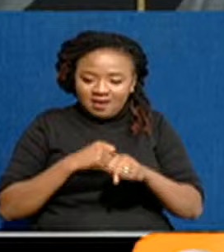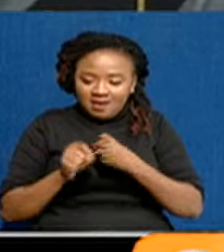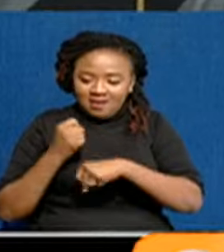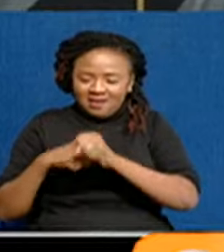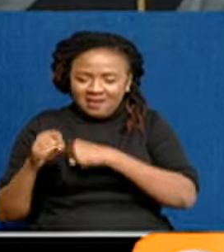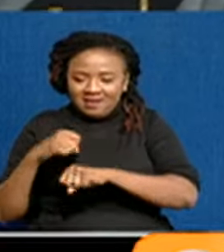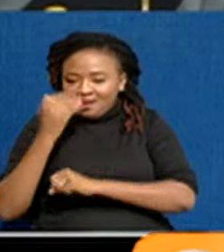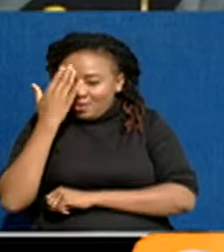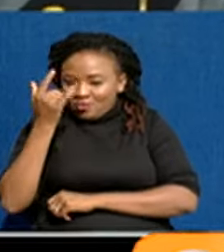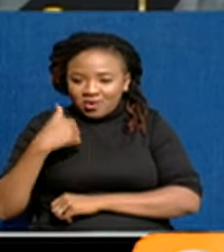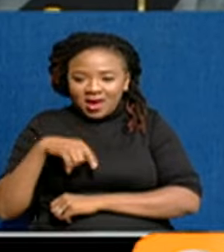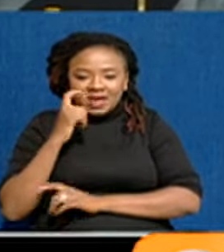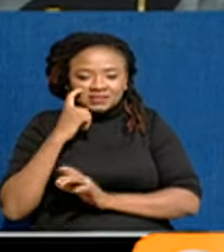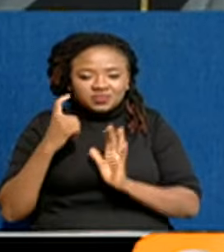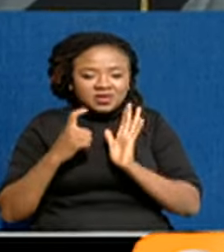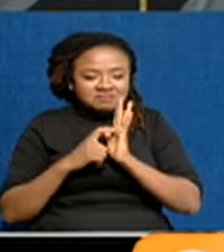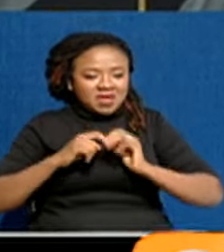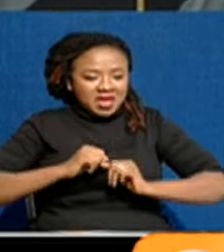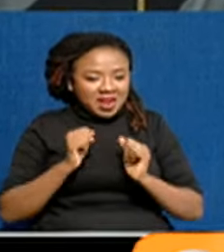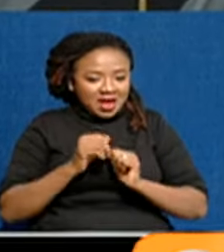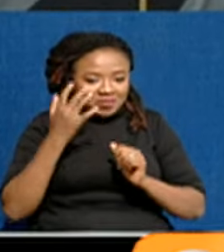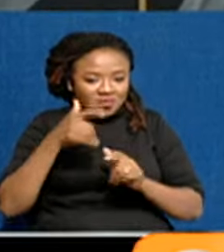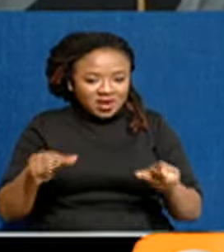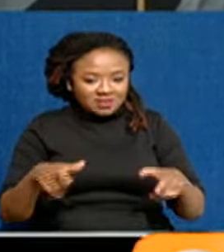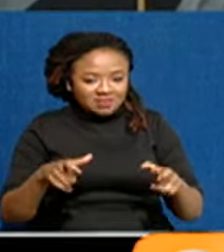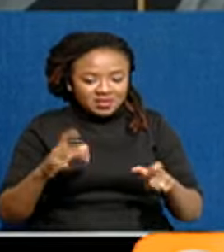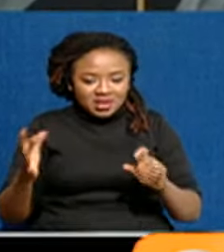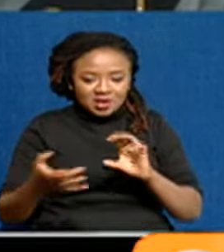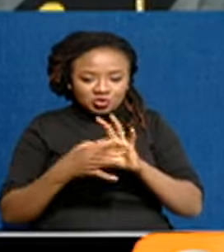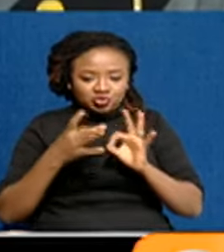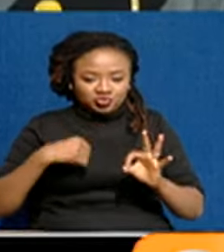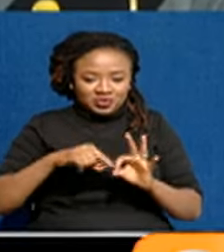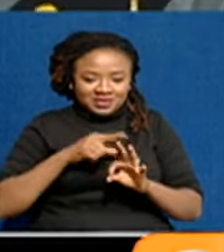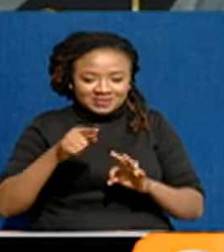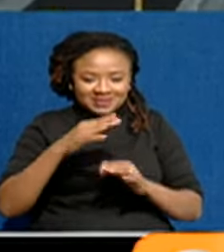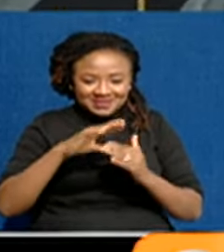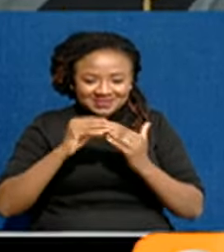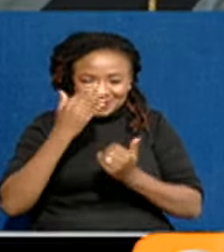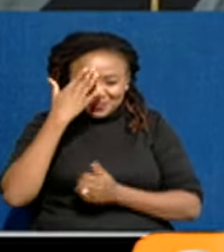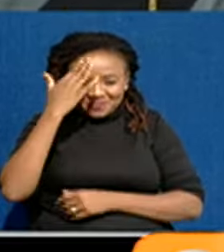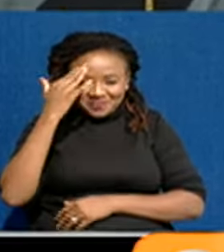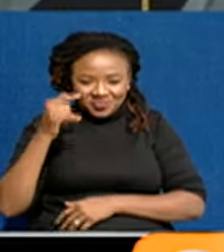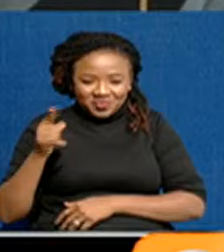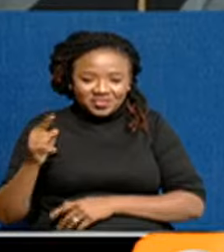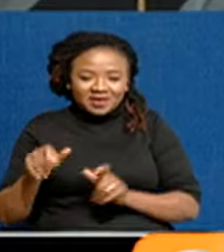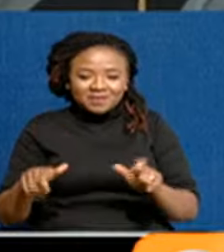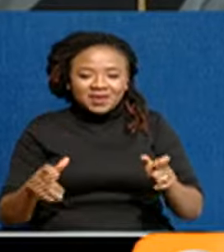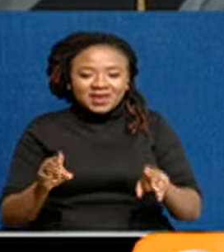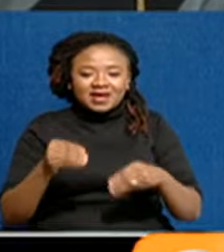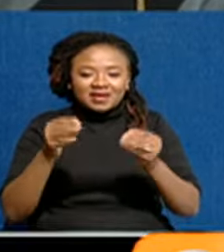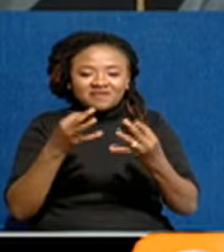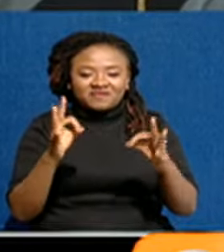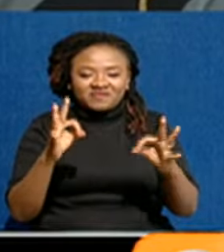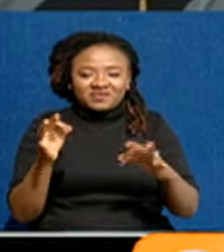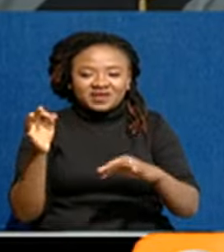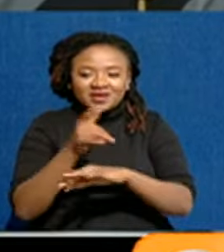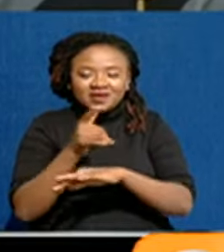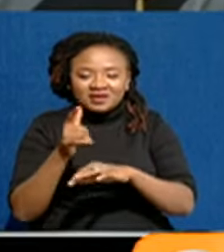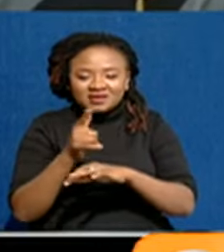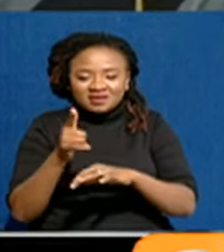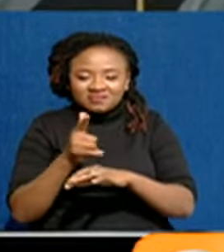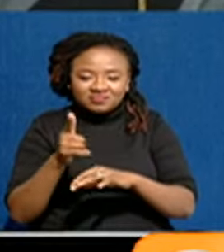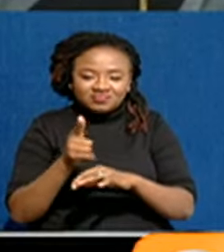are very glad that the media has actually joined us in this awareness. In fact, they have actually given free, airtime, and that is a commitment